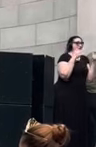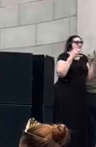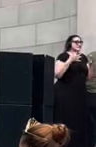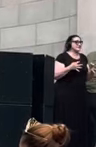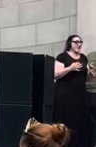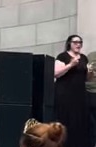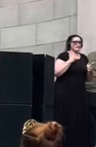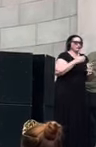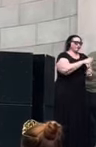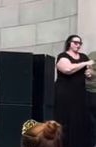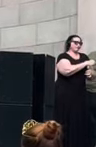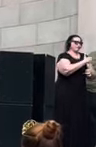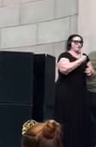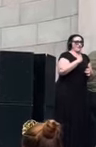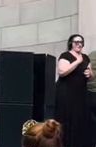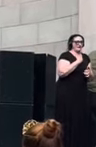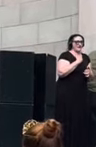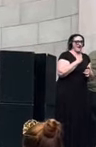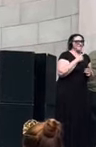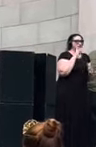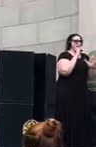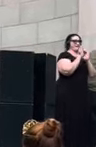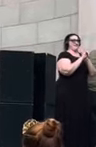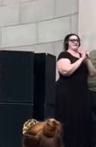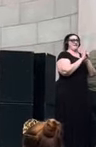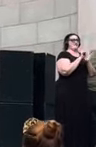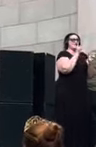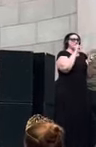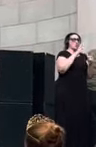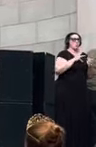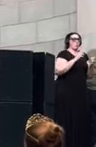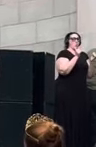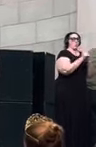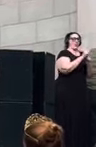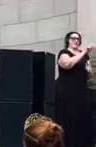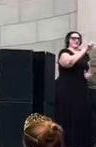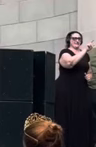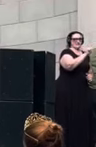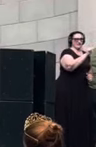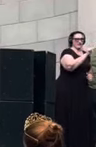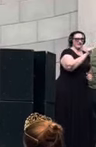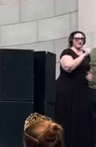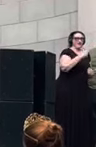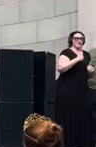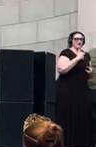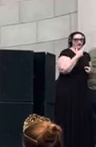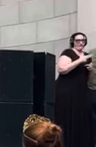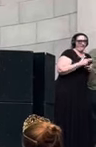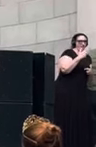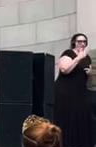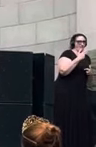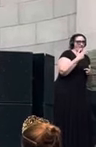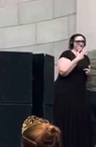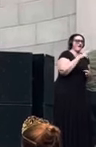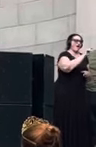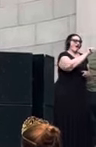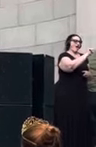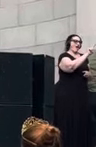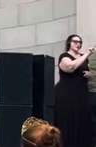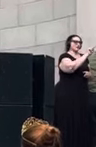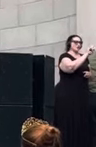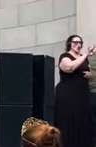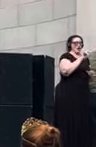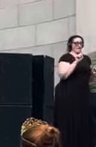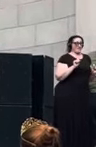to empower myself by identifying as a woman with disabilities, or as I call them, alterabilities.